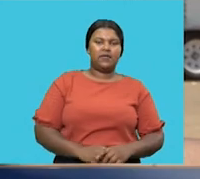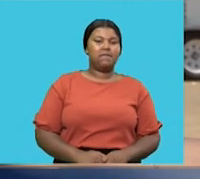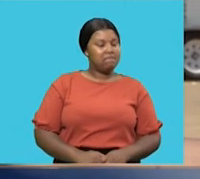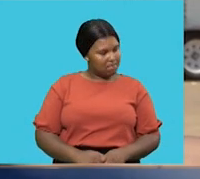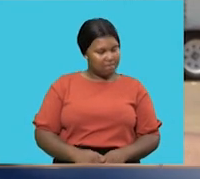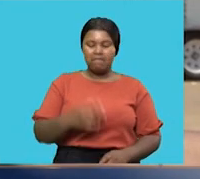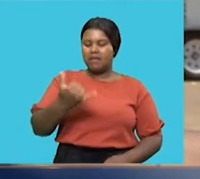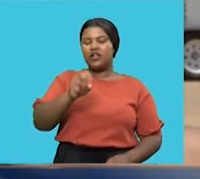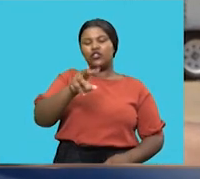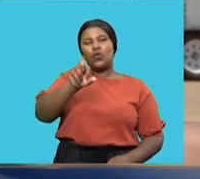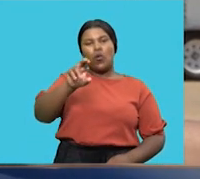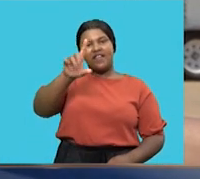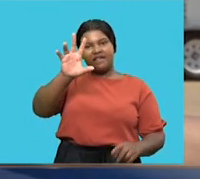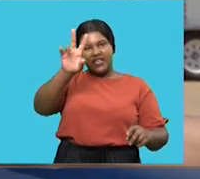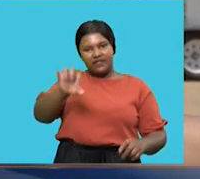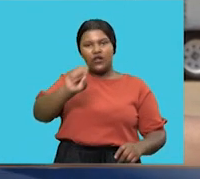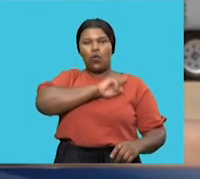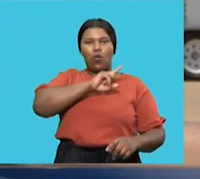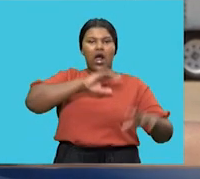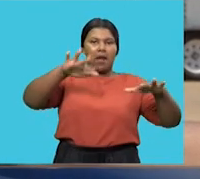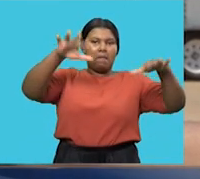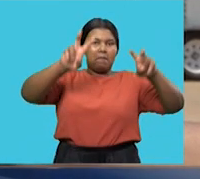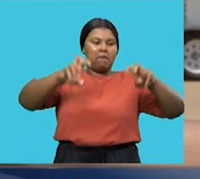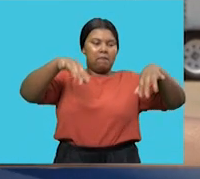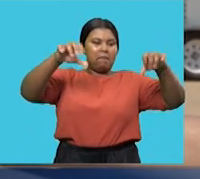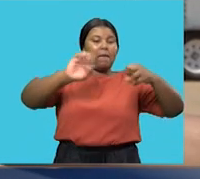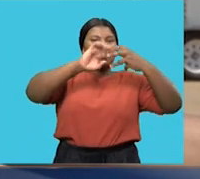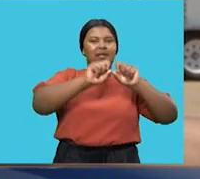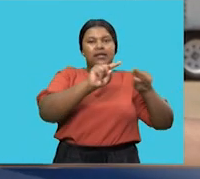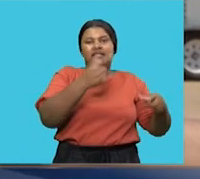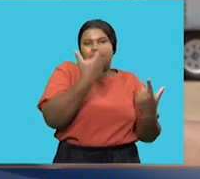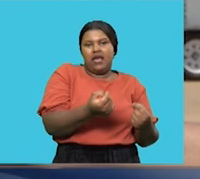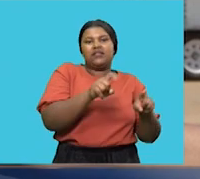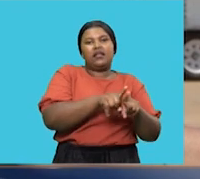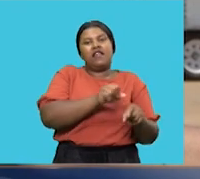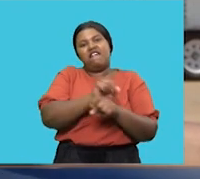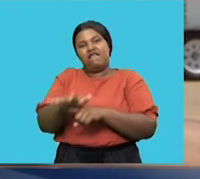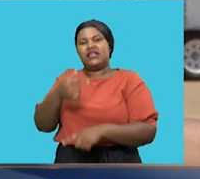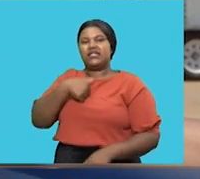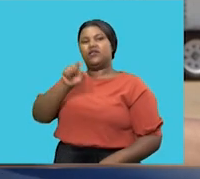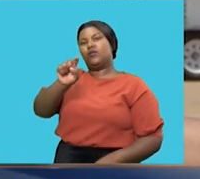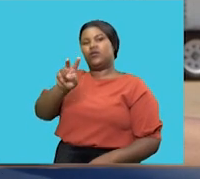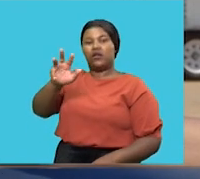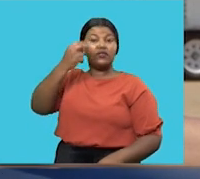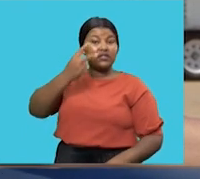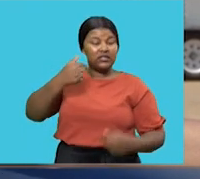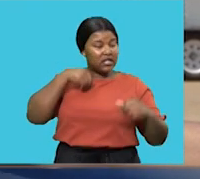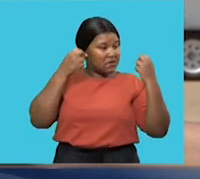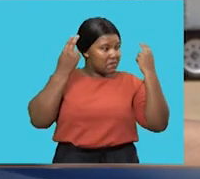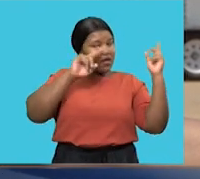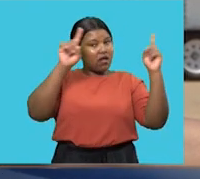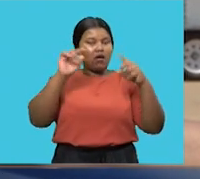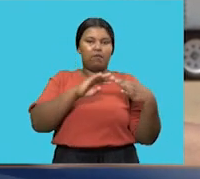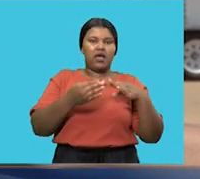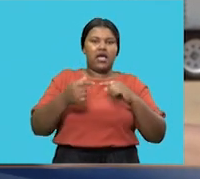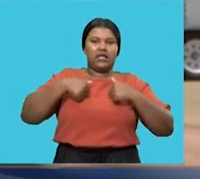50 because of bebeqinyelo uEskom base bayazama ukuthi bayikhuphulele kwase sekuqimela thina ngapha ward 129 saphakama ke thina